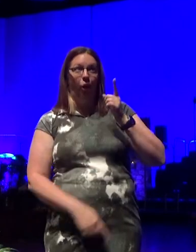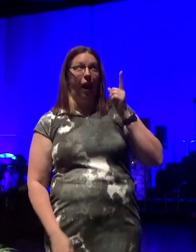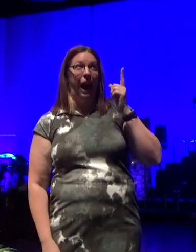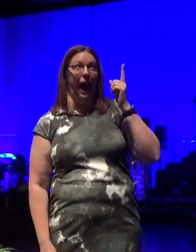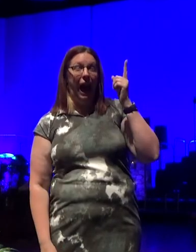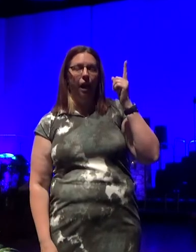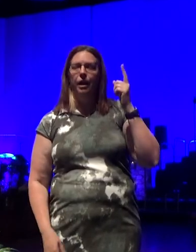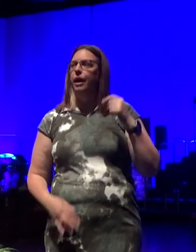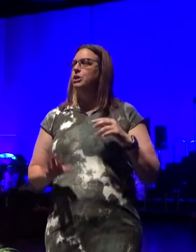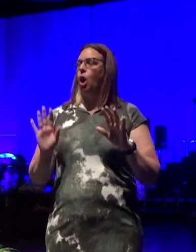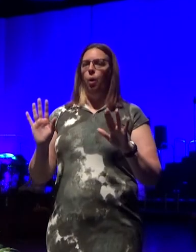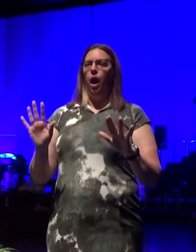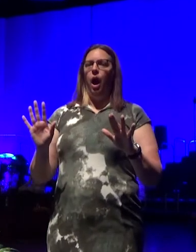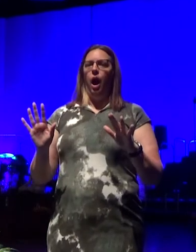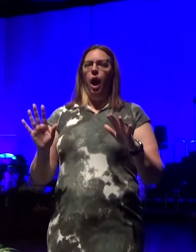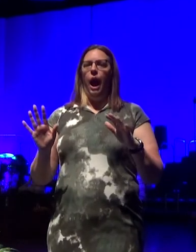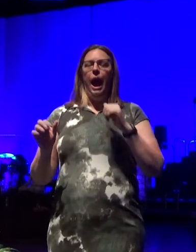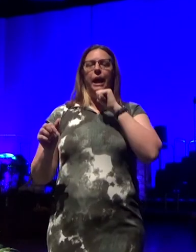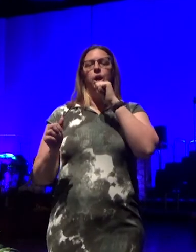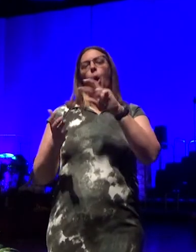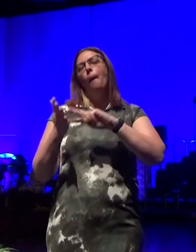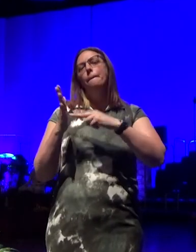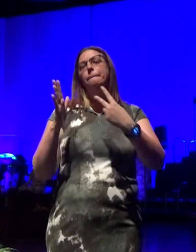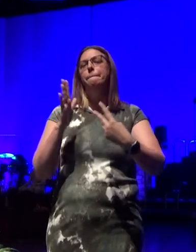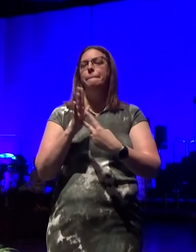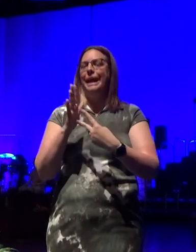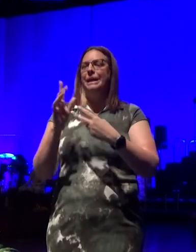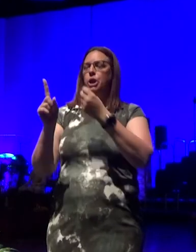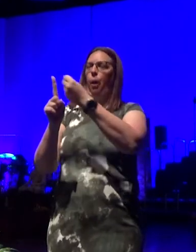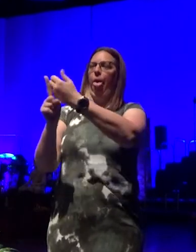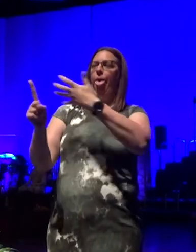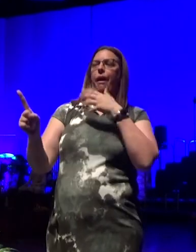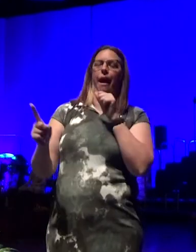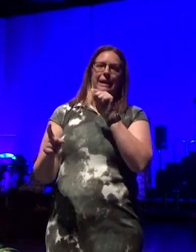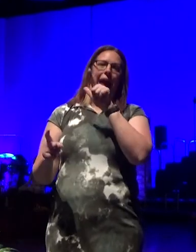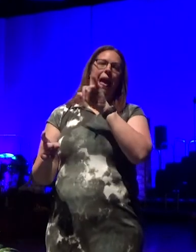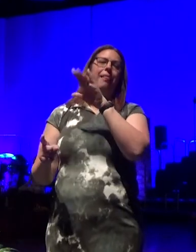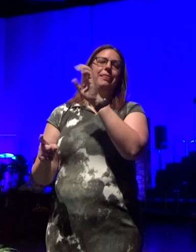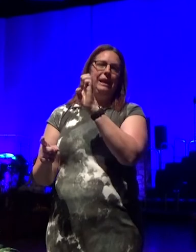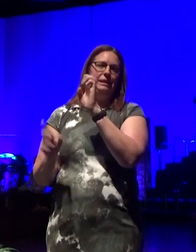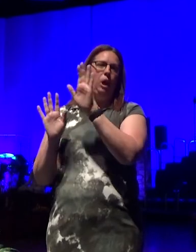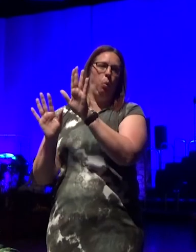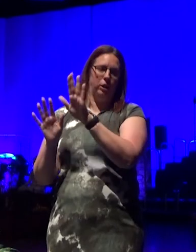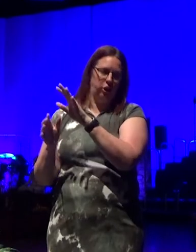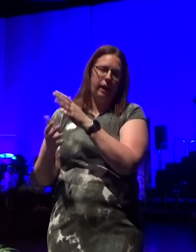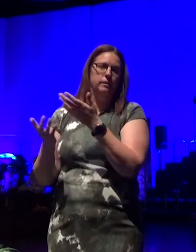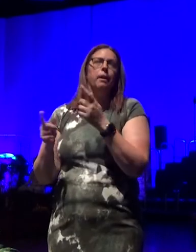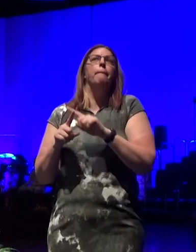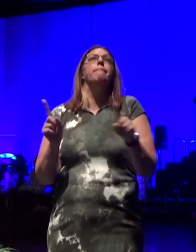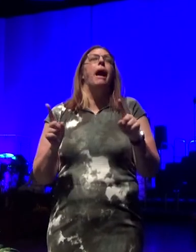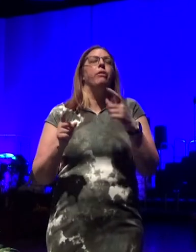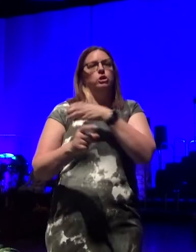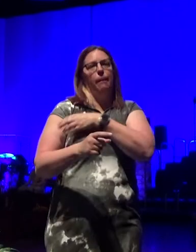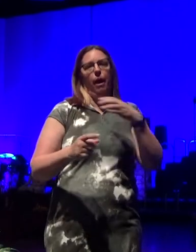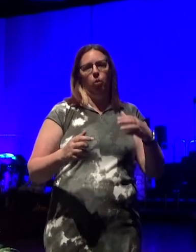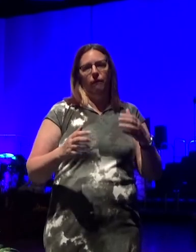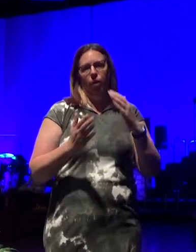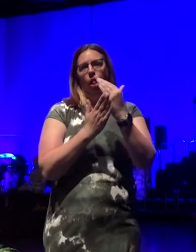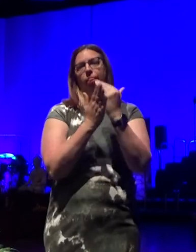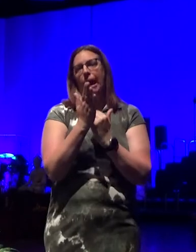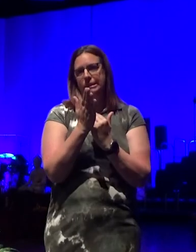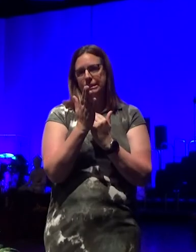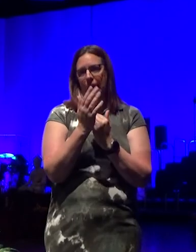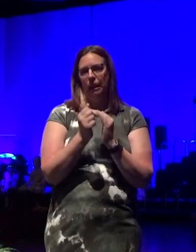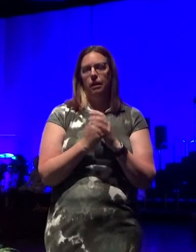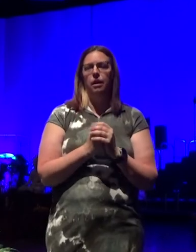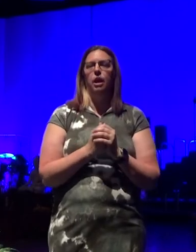get so into the metaphysics of Alice in Wonderland, but there's a powerful life lesson here too, is that just bringing forth the best of ourselves